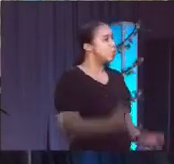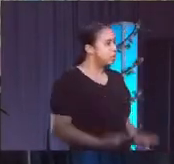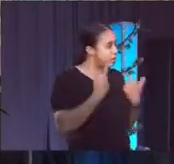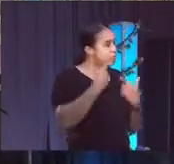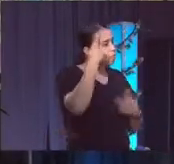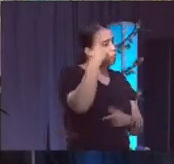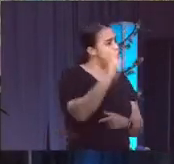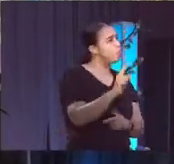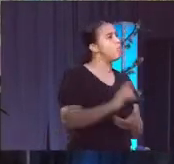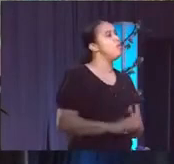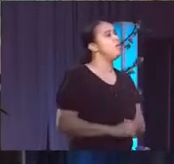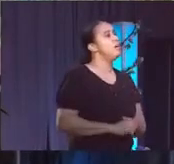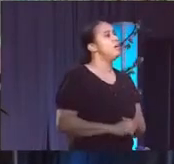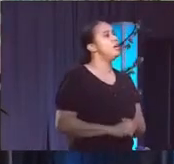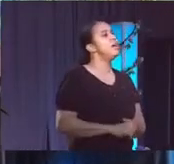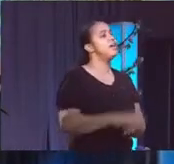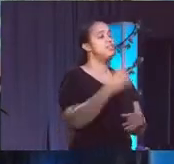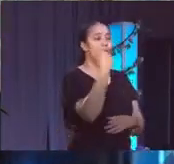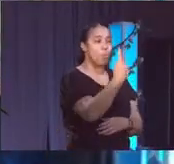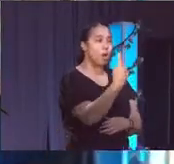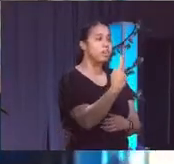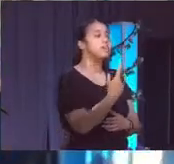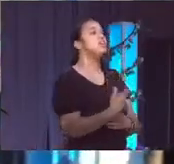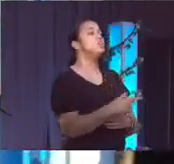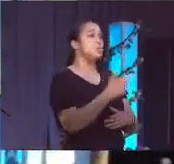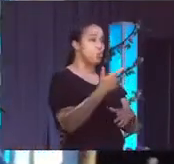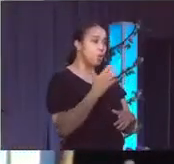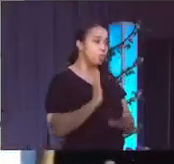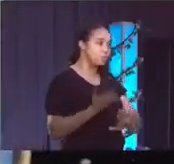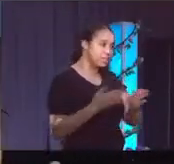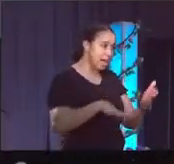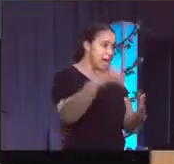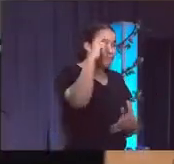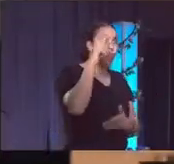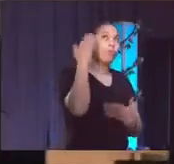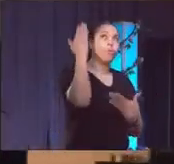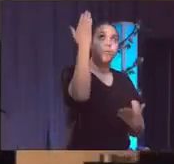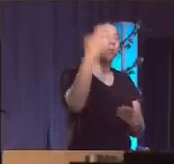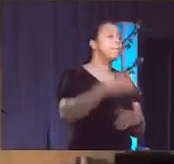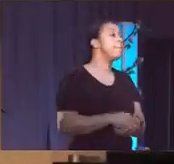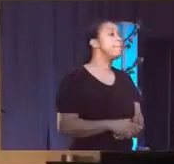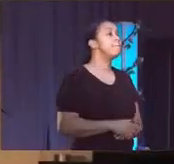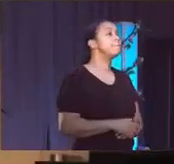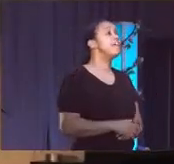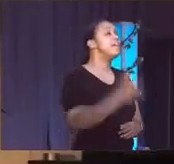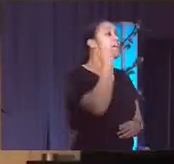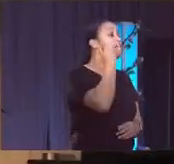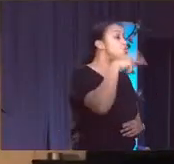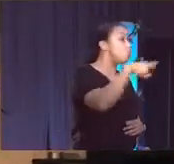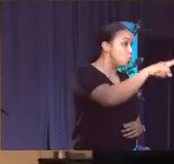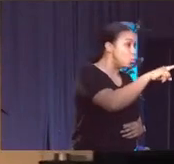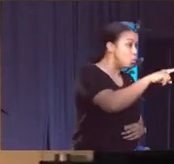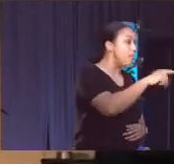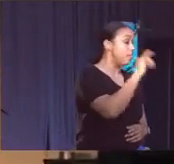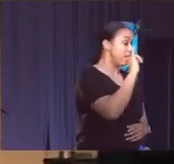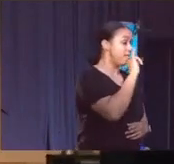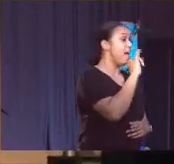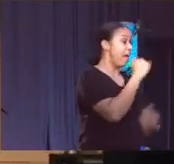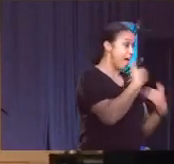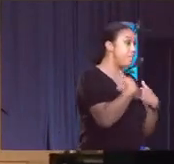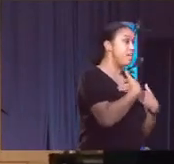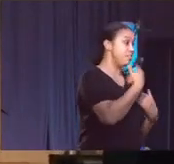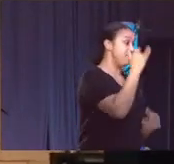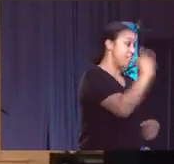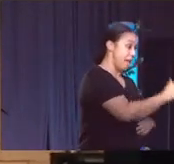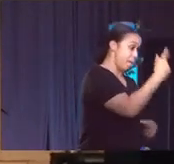live. And set him apart as the one for whom you will die. Come on, help me talk, somebody. He says, if you get this part right, you'll get